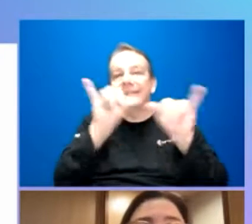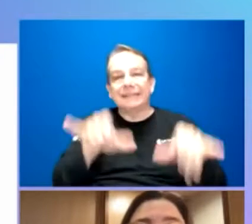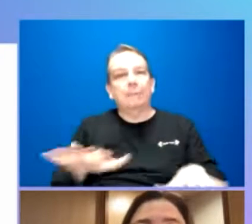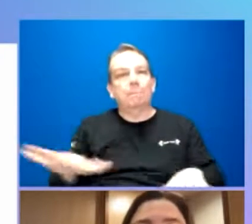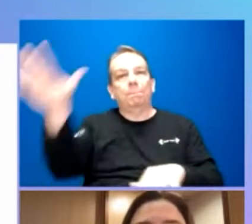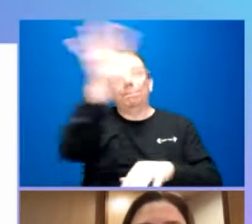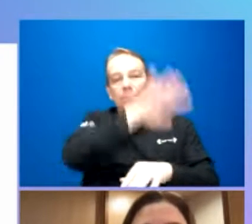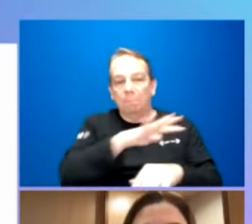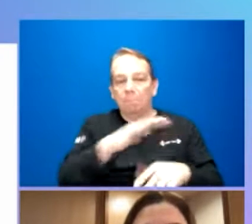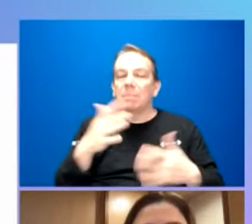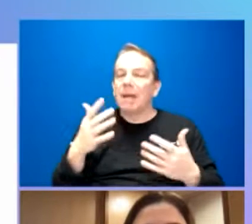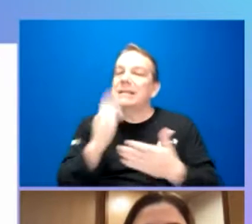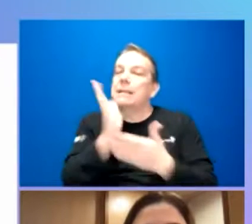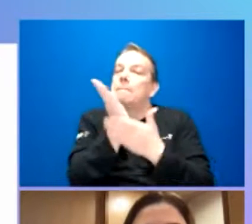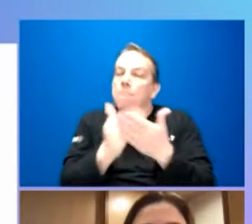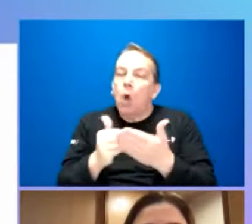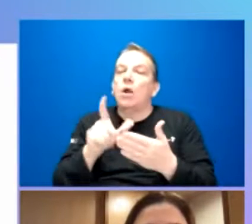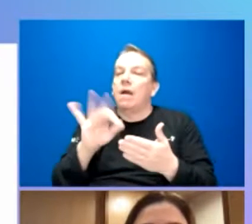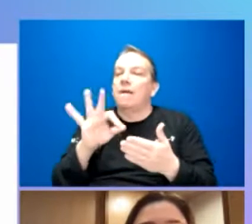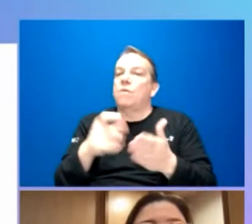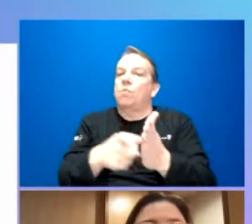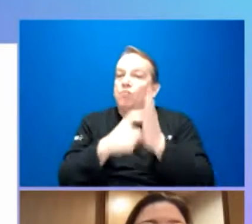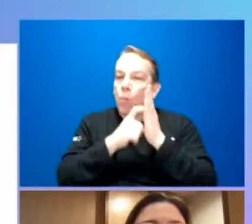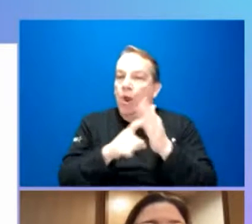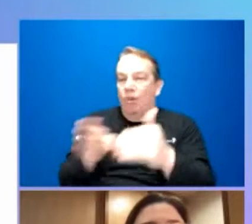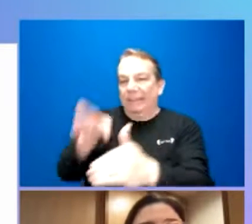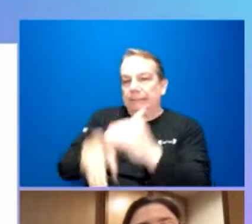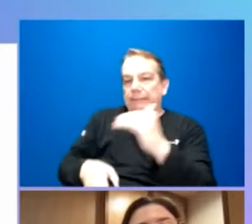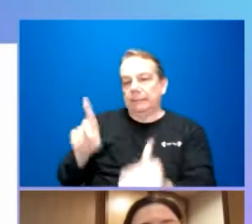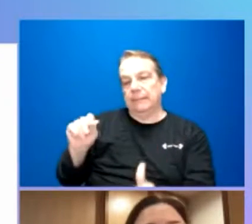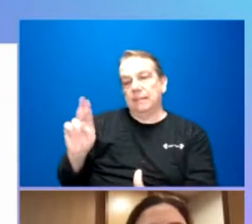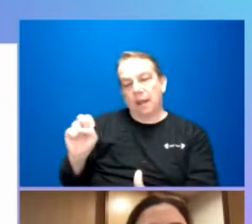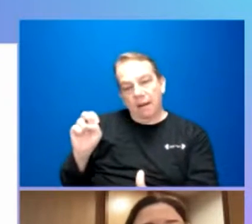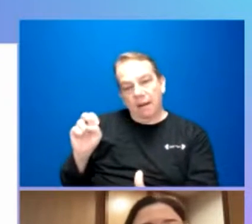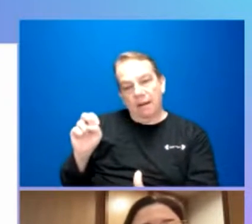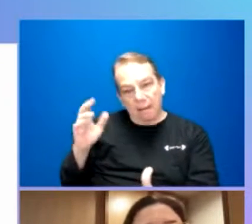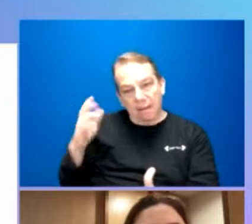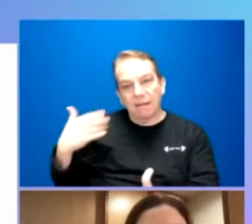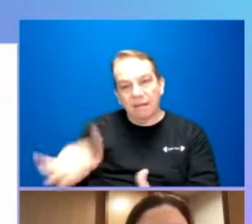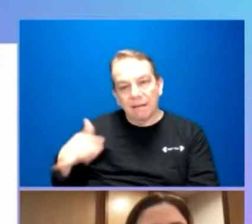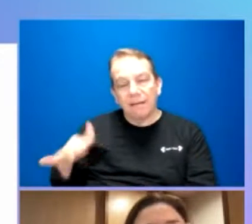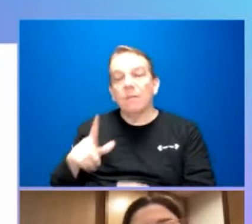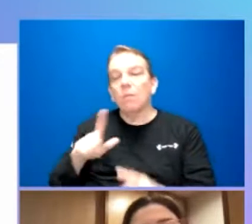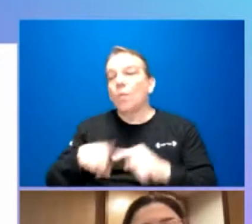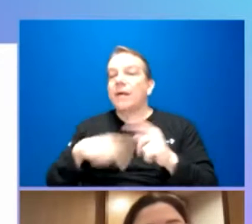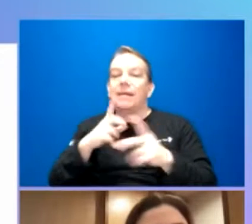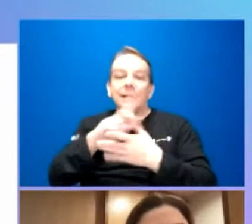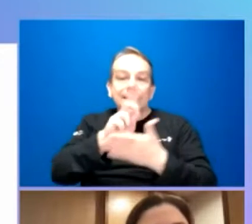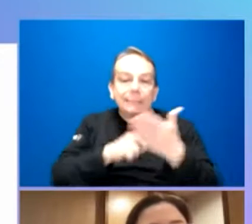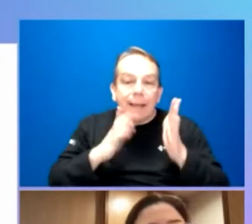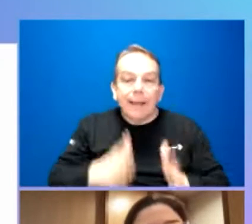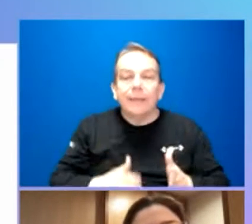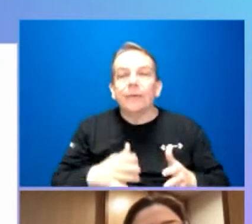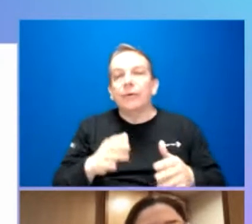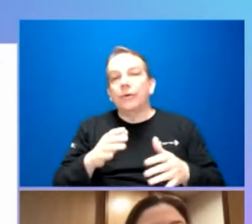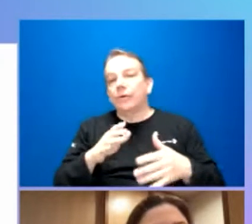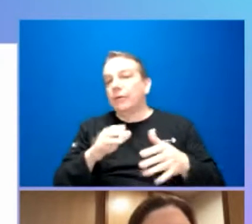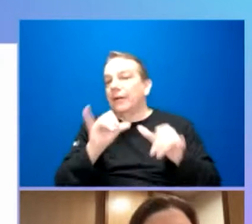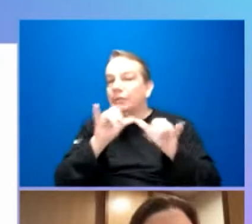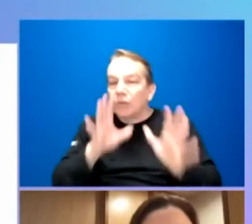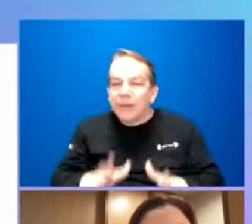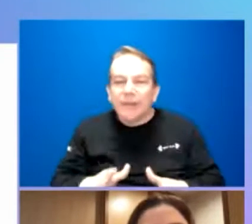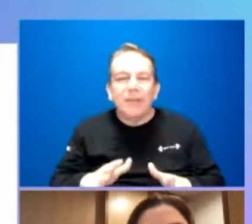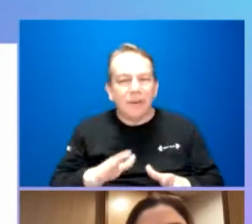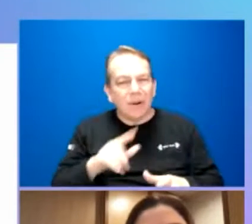an integrated part of definition of done, so that when our designers and our product owners, content writers,